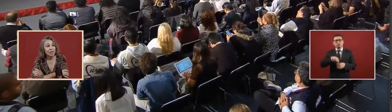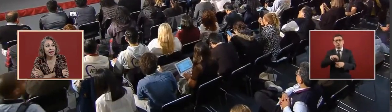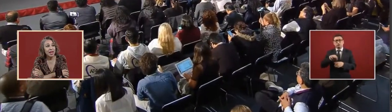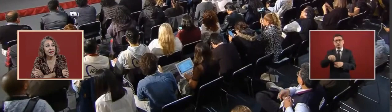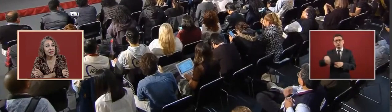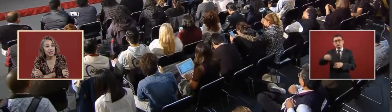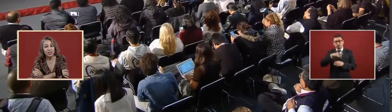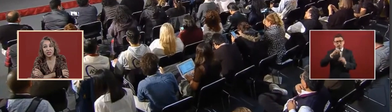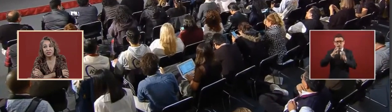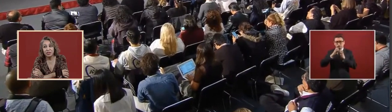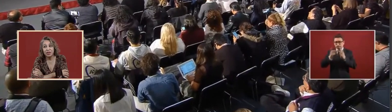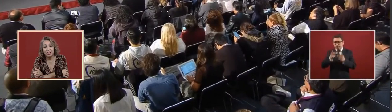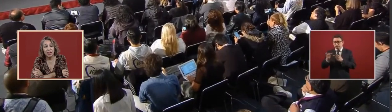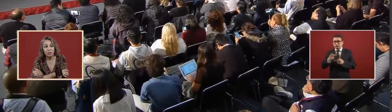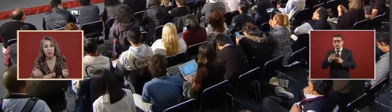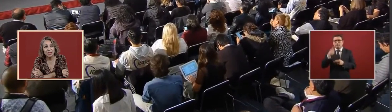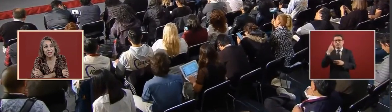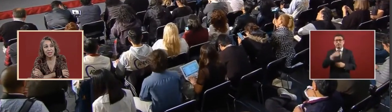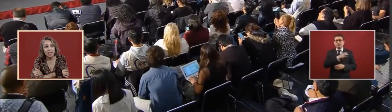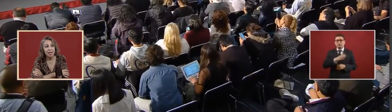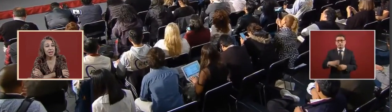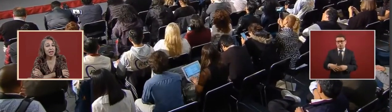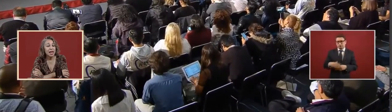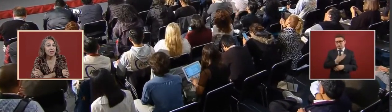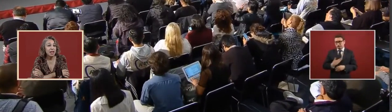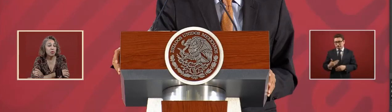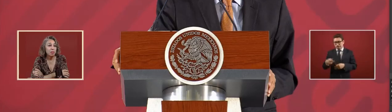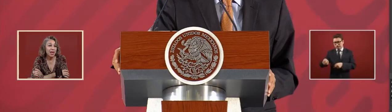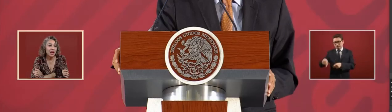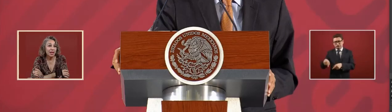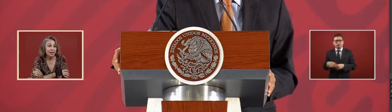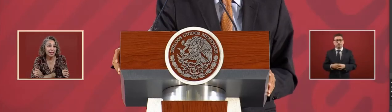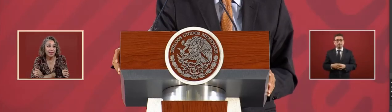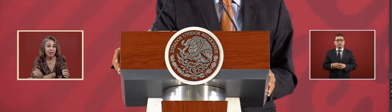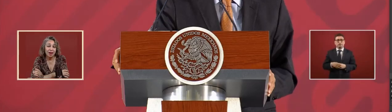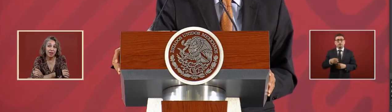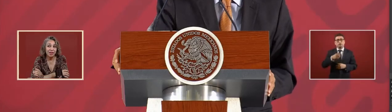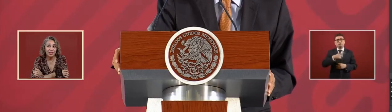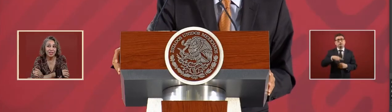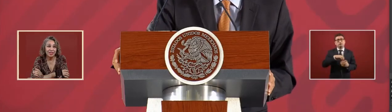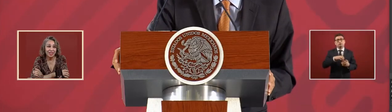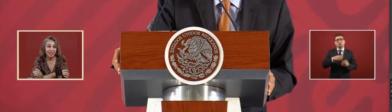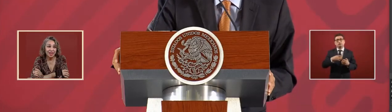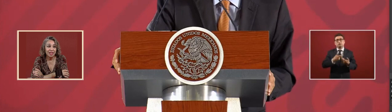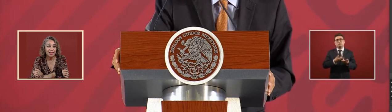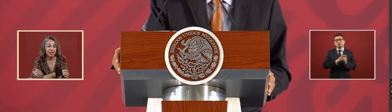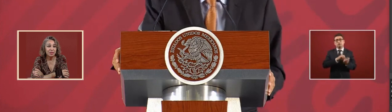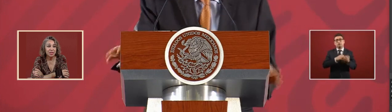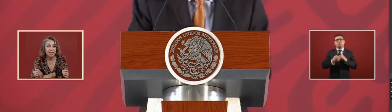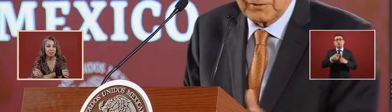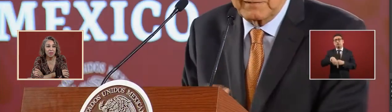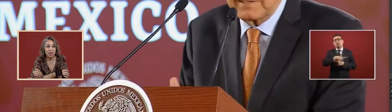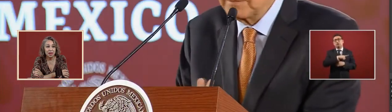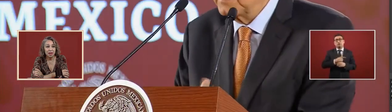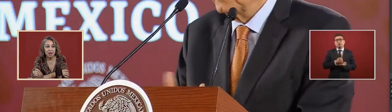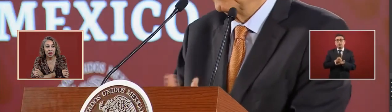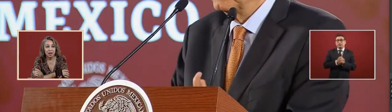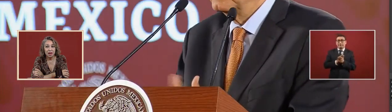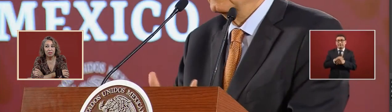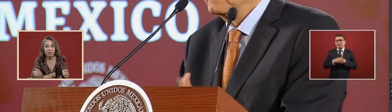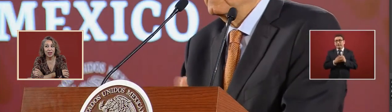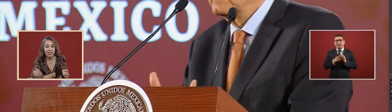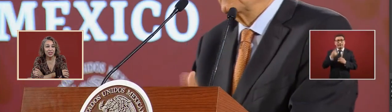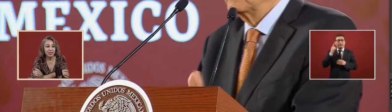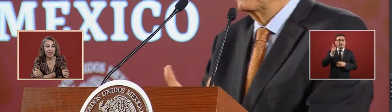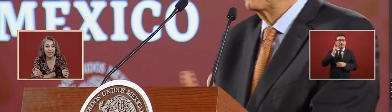presidencia, for the candidature for presidency, and they were betting our adversaries that there was going to be